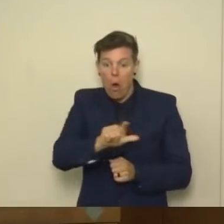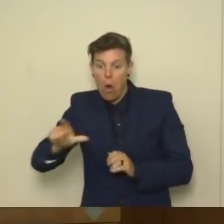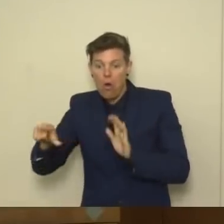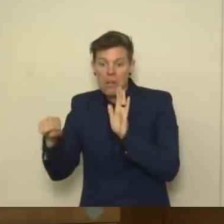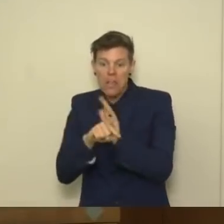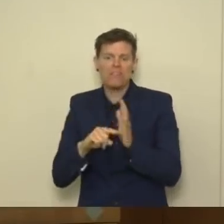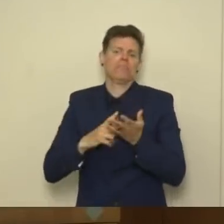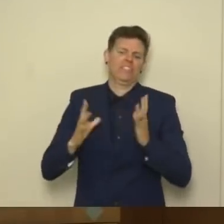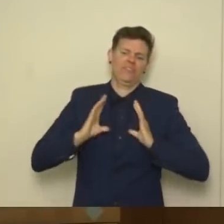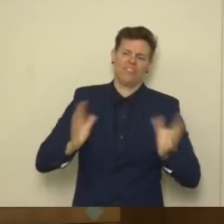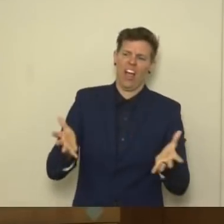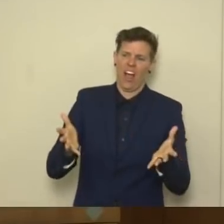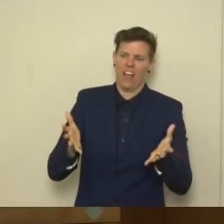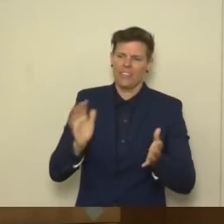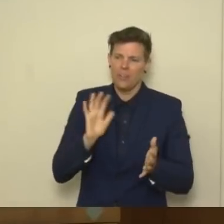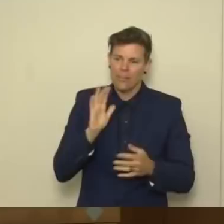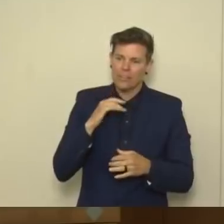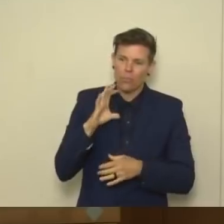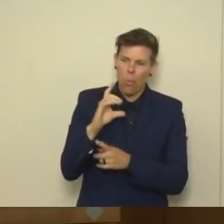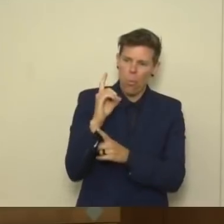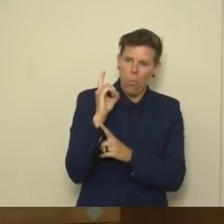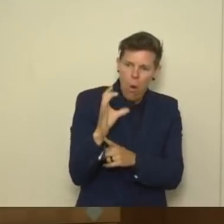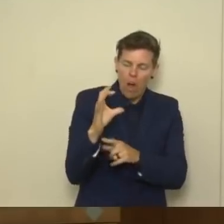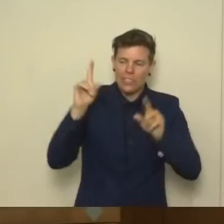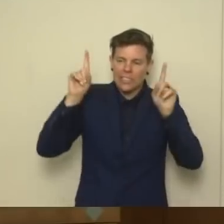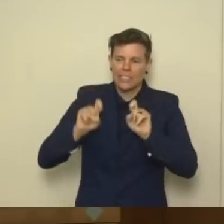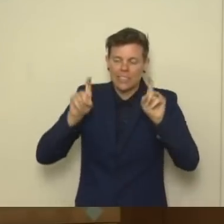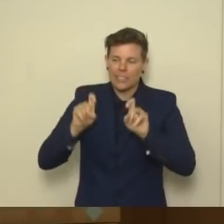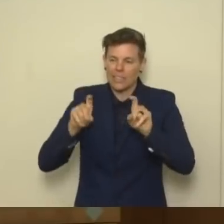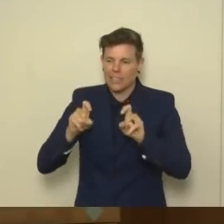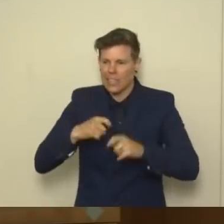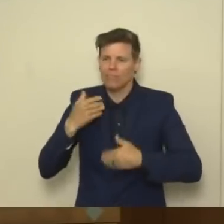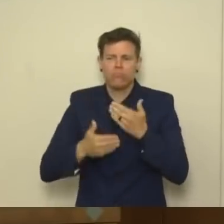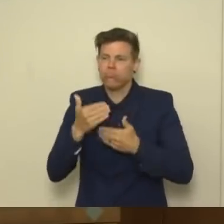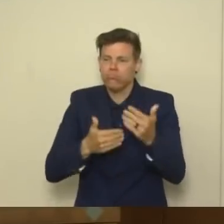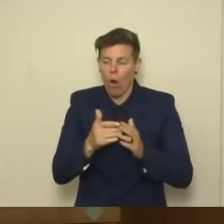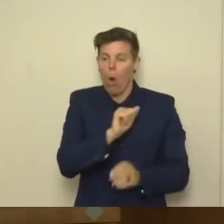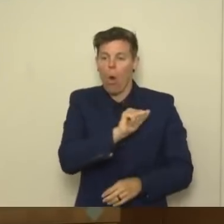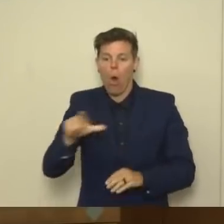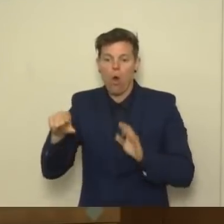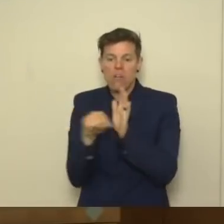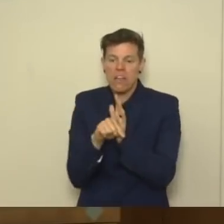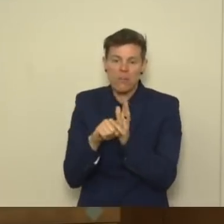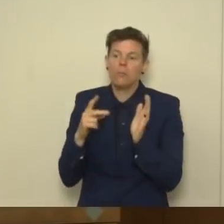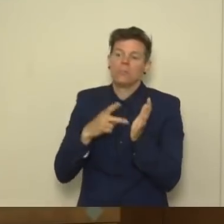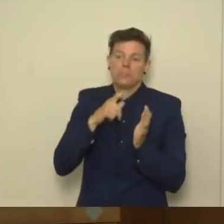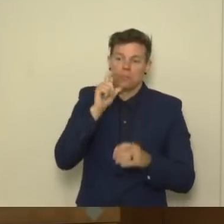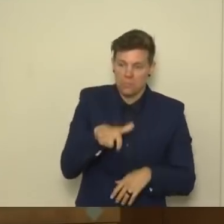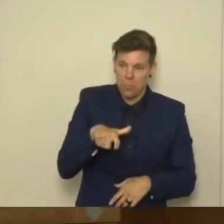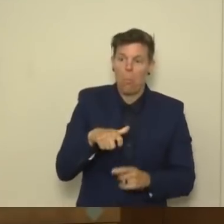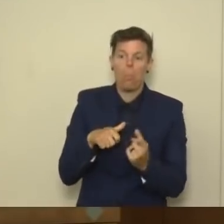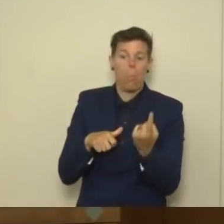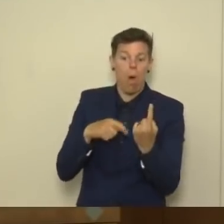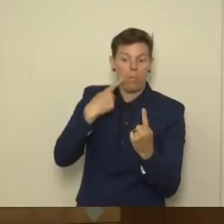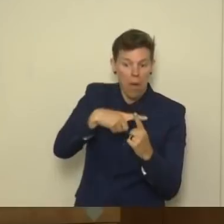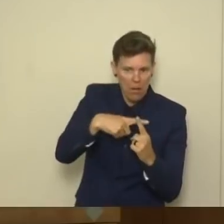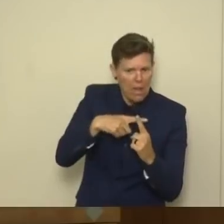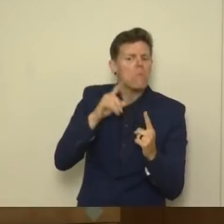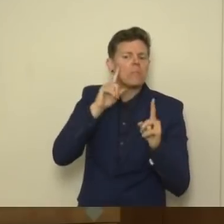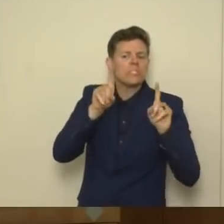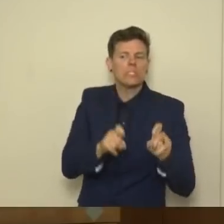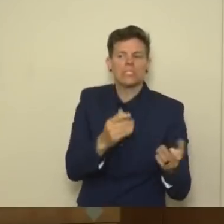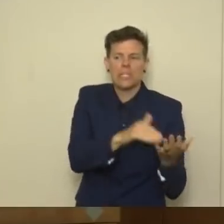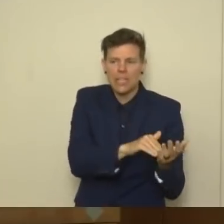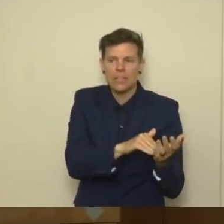or use 100 sets of reagents. You only have to use 45. We're in discussions with both State Lab and Tricor. Both are